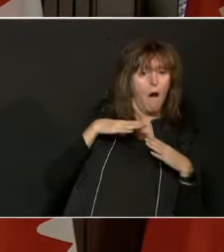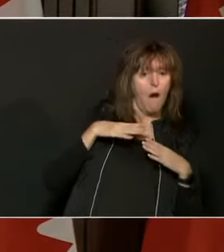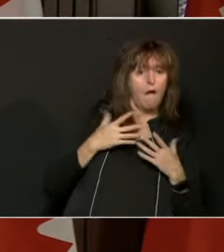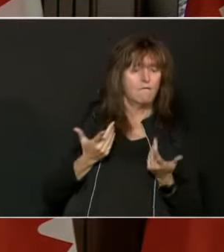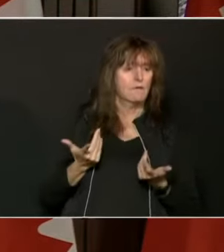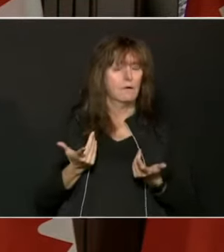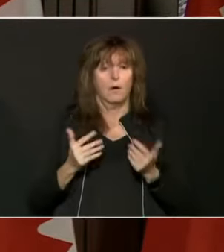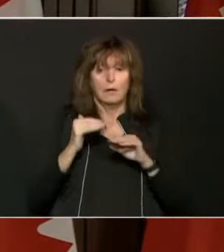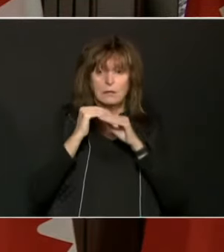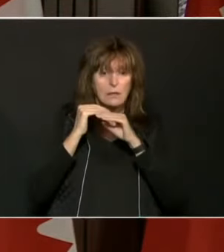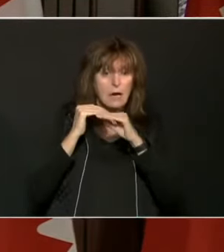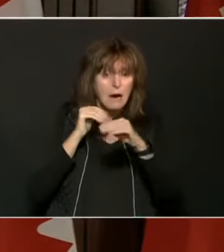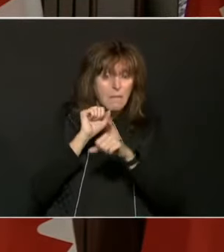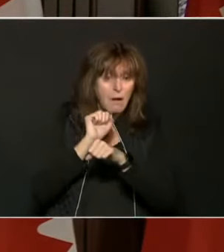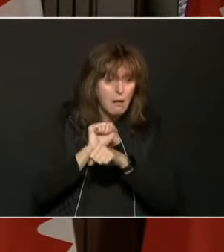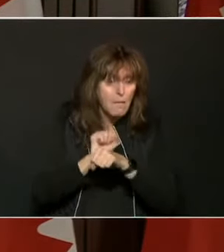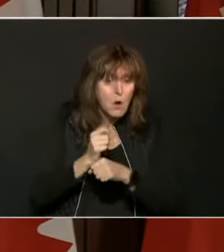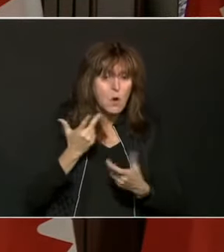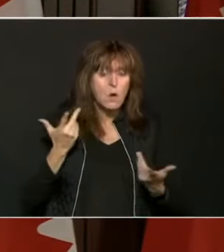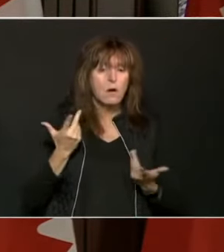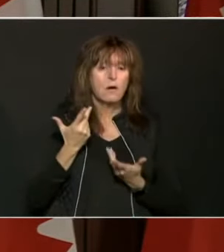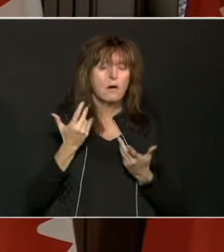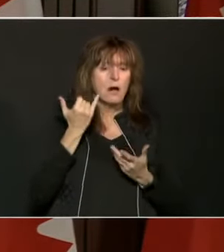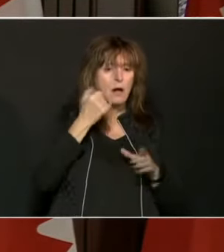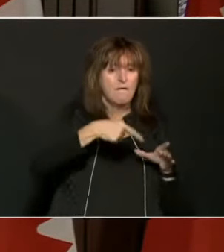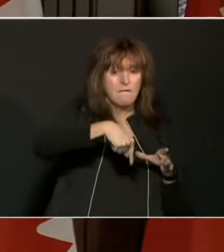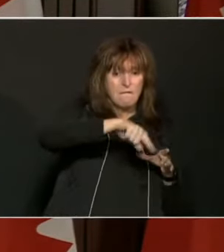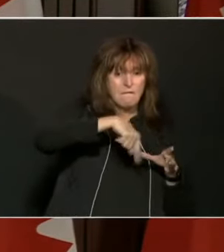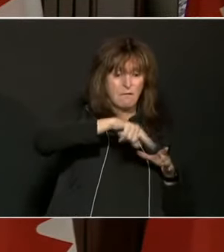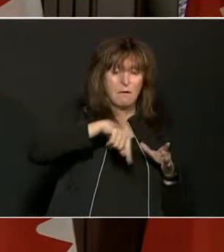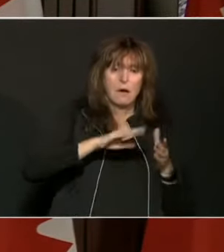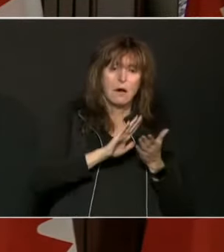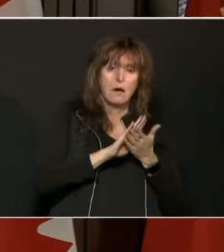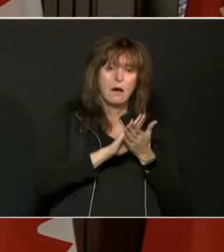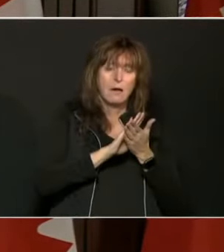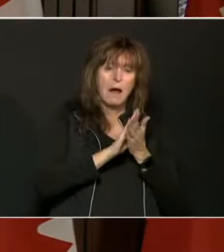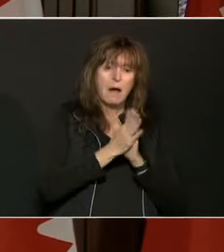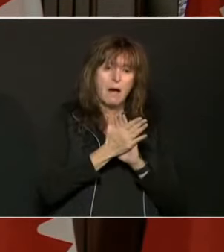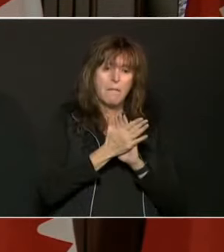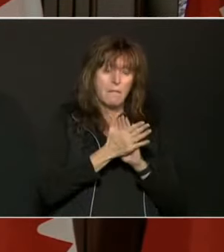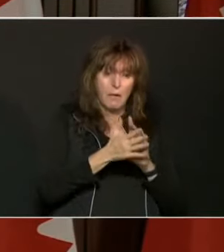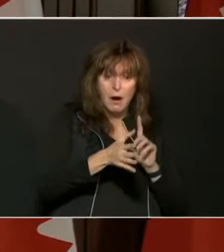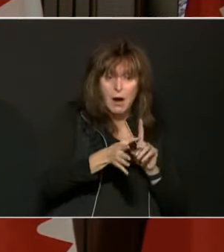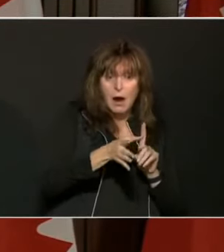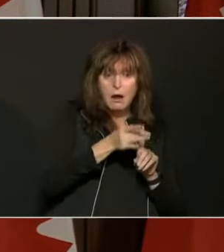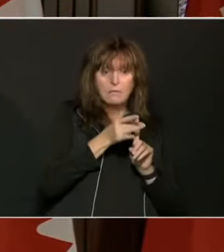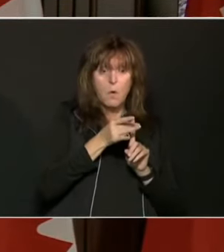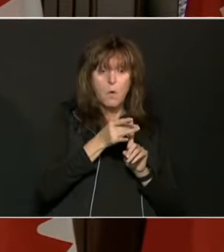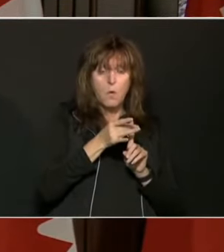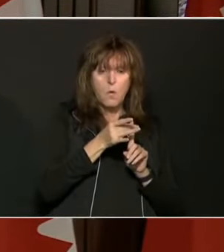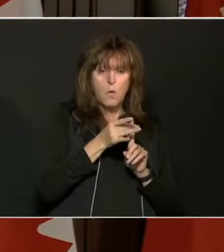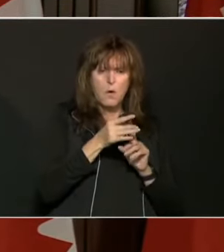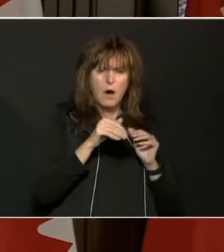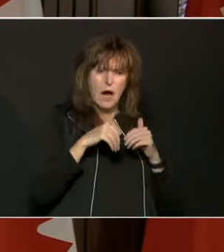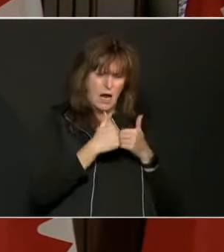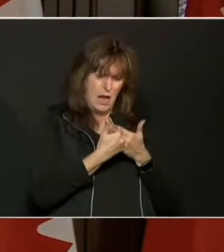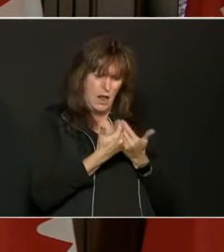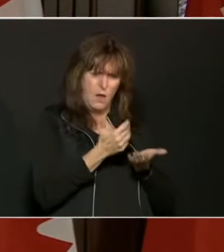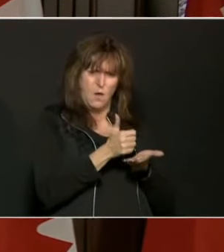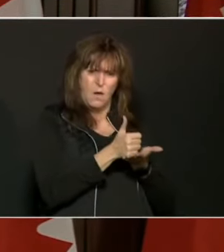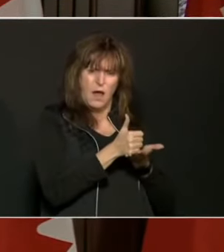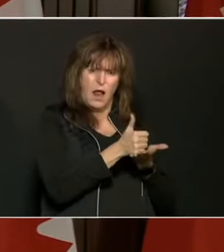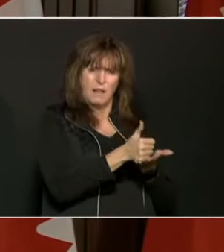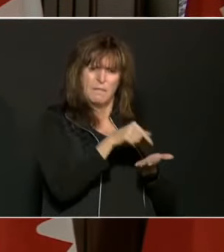but the whole group has been exposed, how do you help that family, that group, do the proper isolation, get the supports they